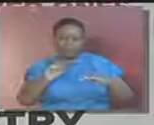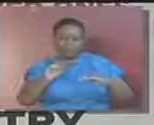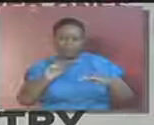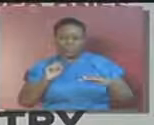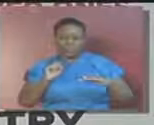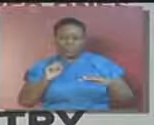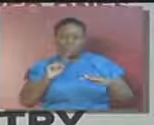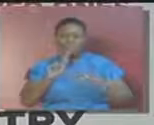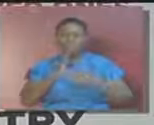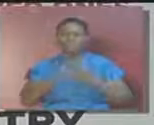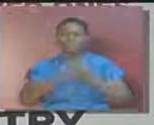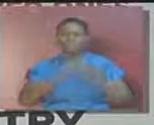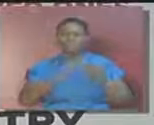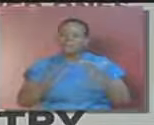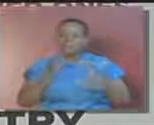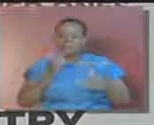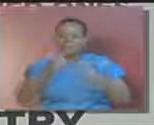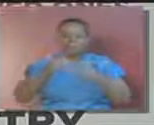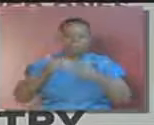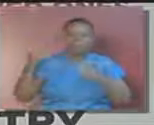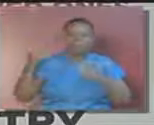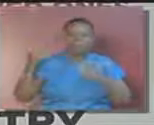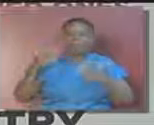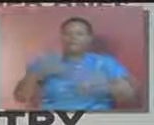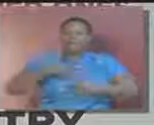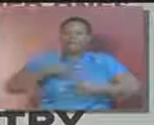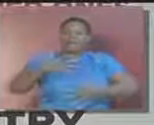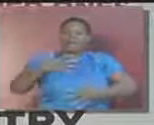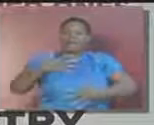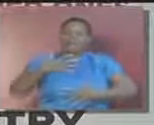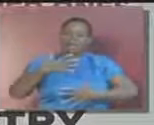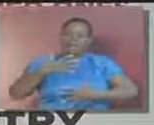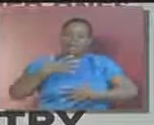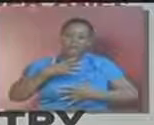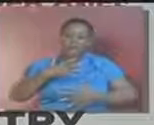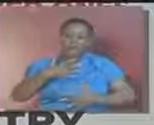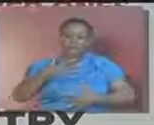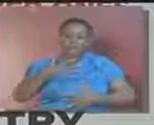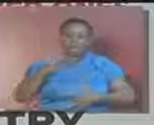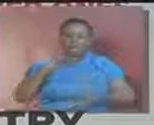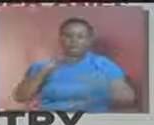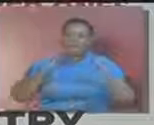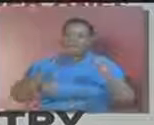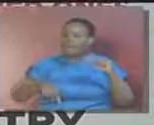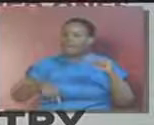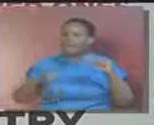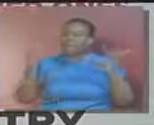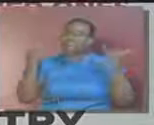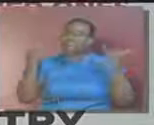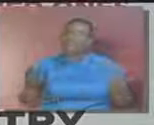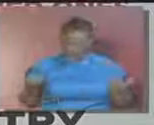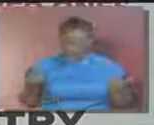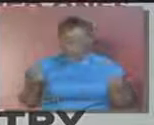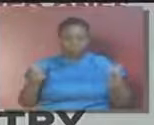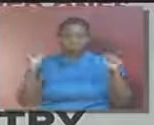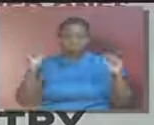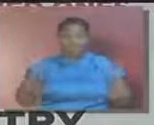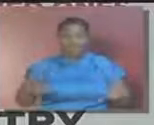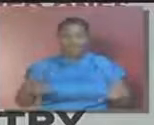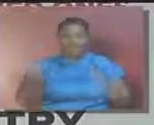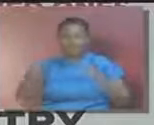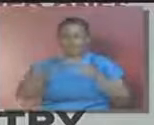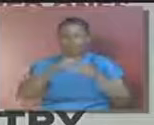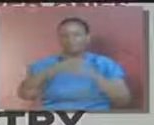an NCD. And COVID affects your respiratory system. So if you're a 55-year-old